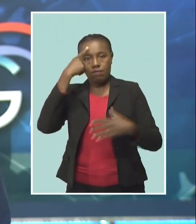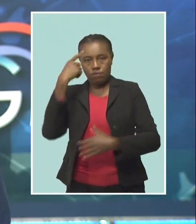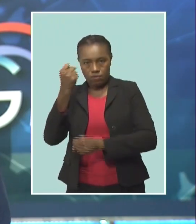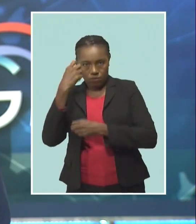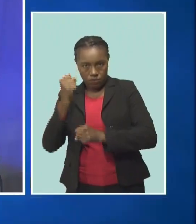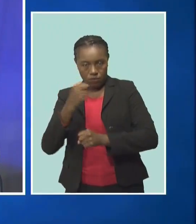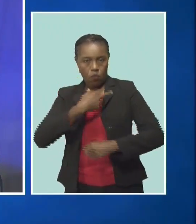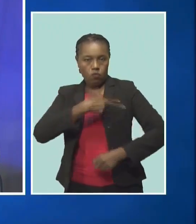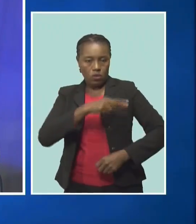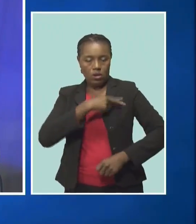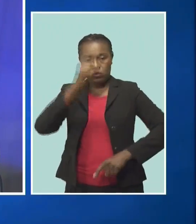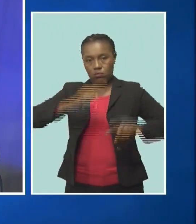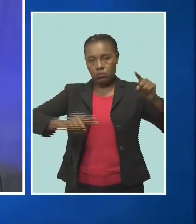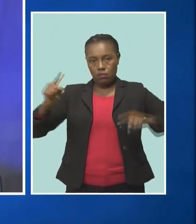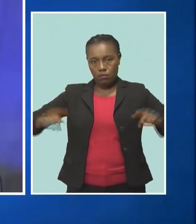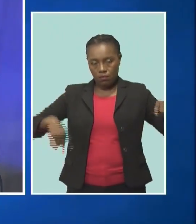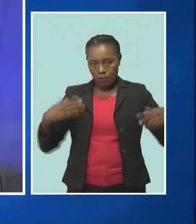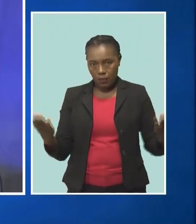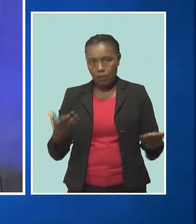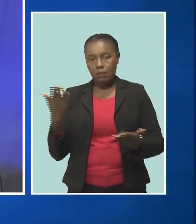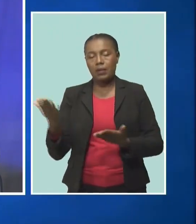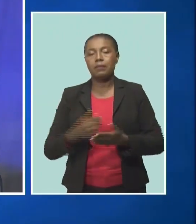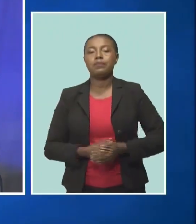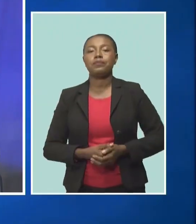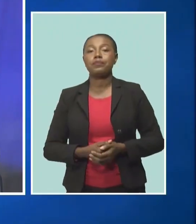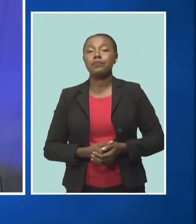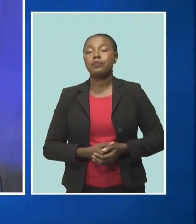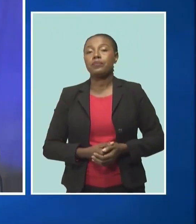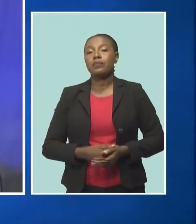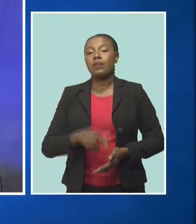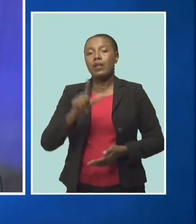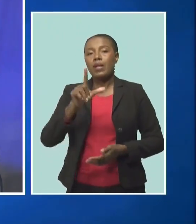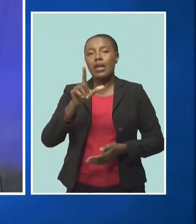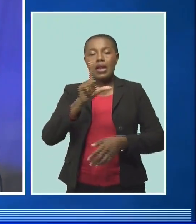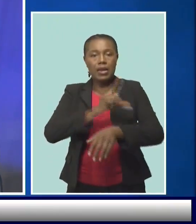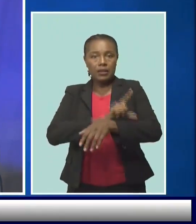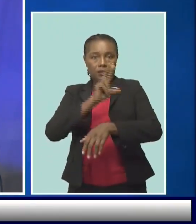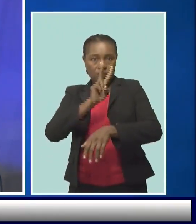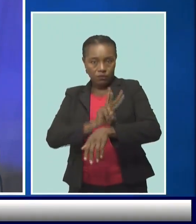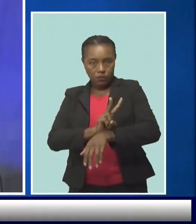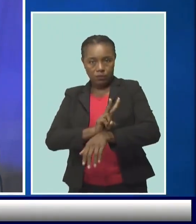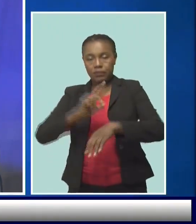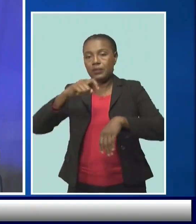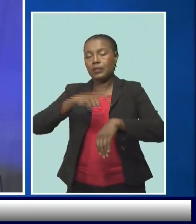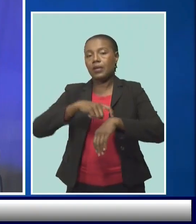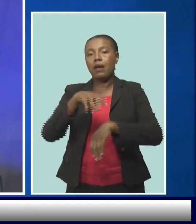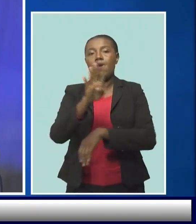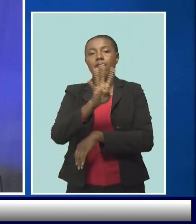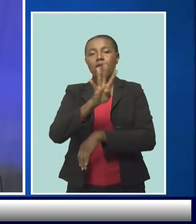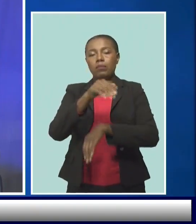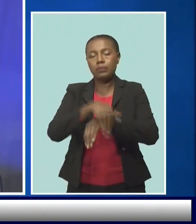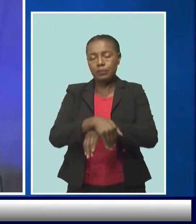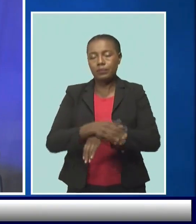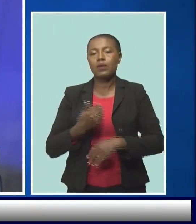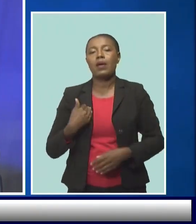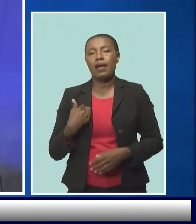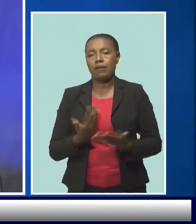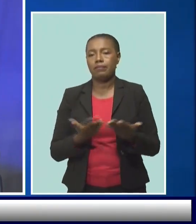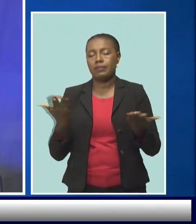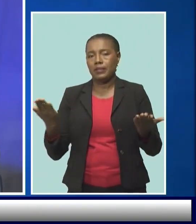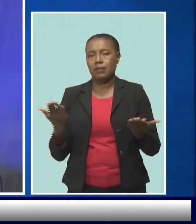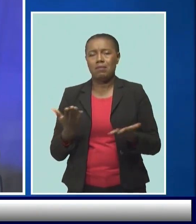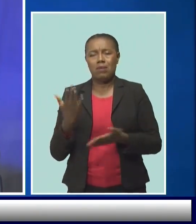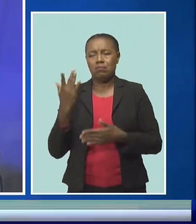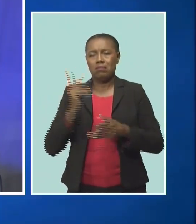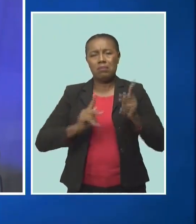On the 2nd of March at Leicester Vaughan. This starts at 4 p.m. And persons may say, why a multi-faith ceremony? The reality